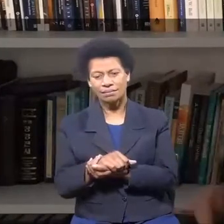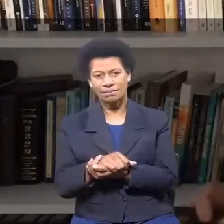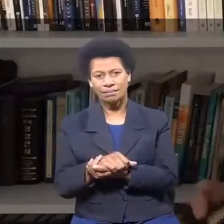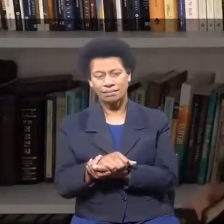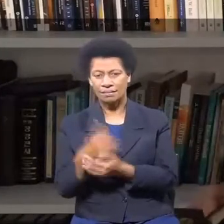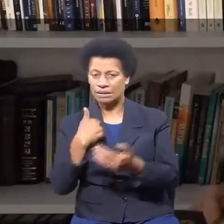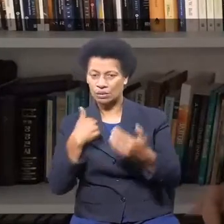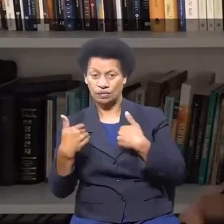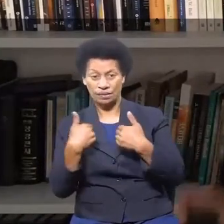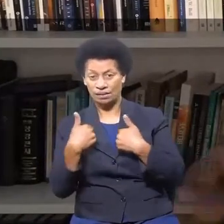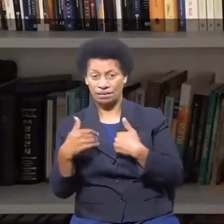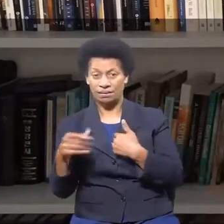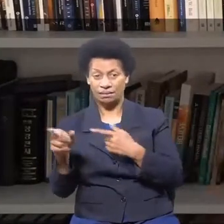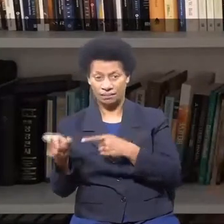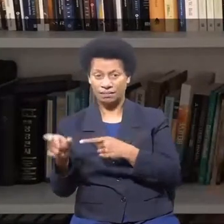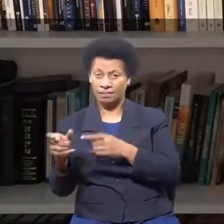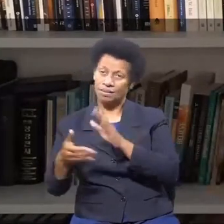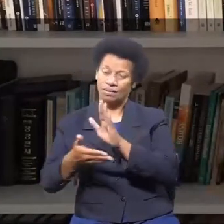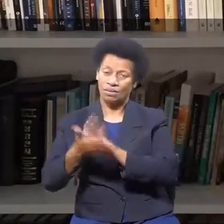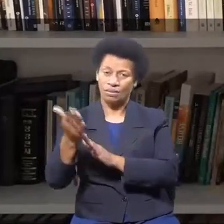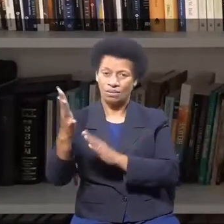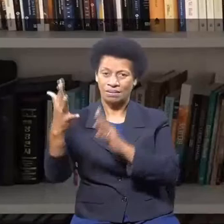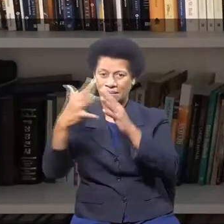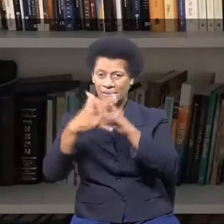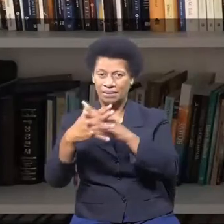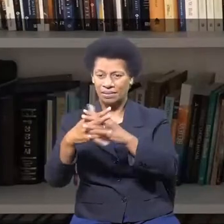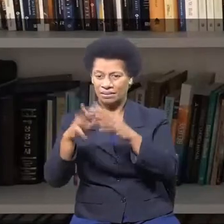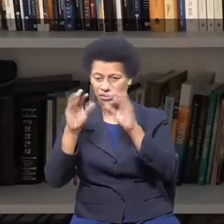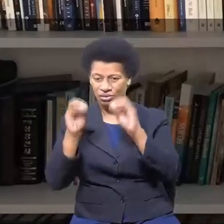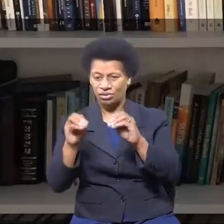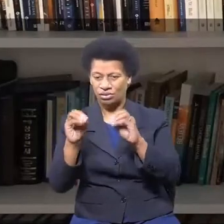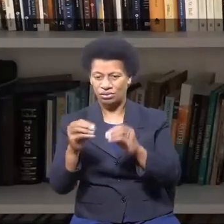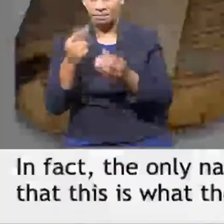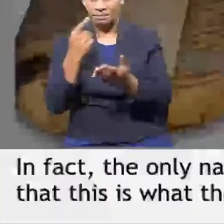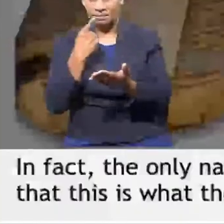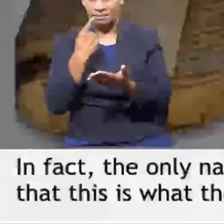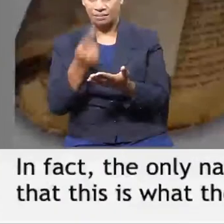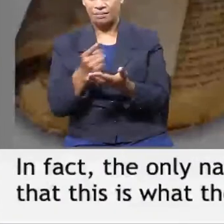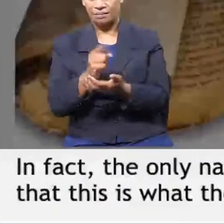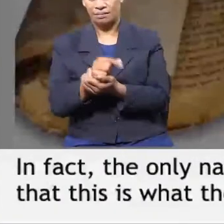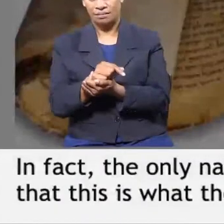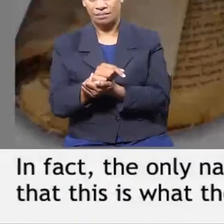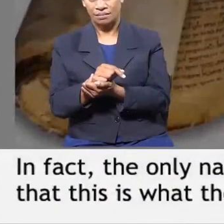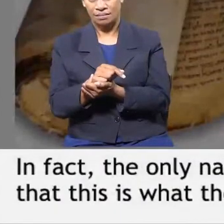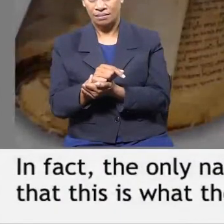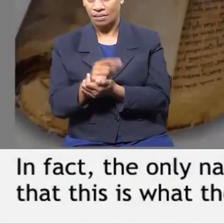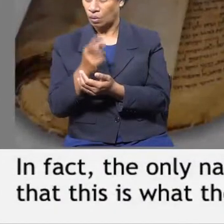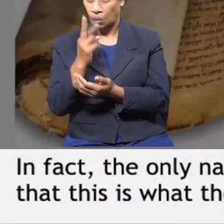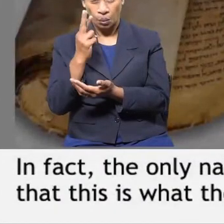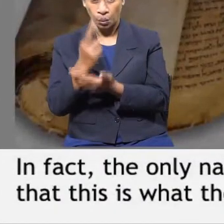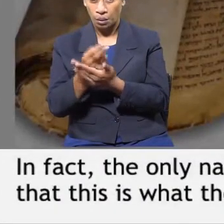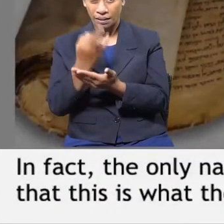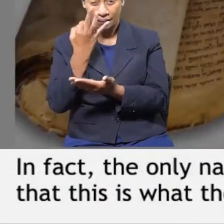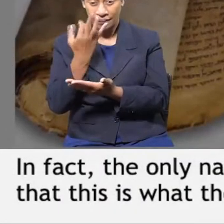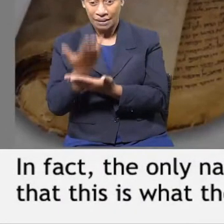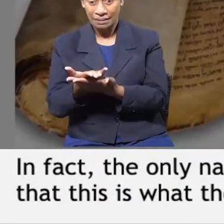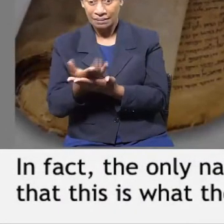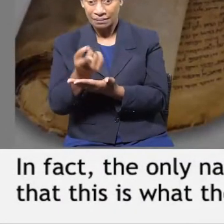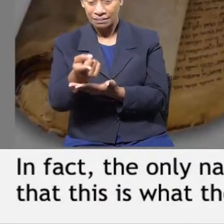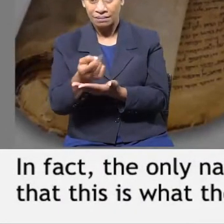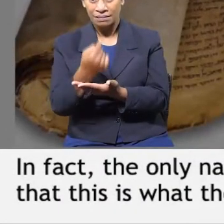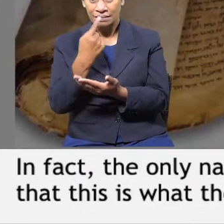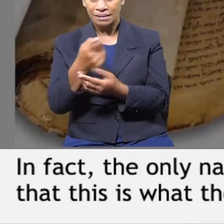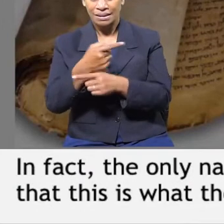was at Oxford University, and then he went to America to teach there. He said this: "In fact, the only natural exegesis